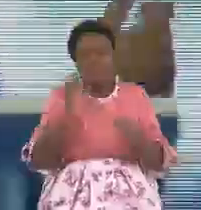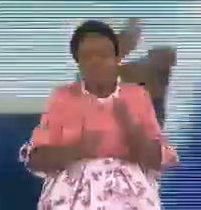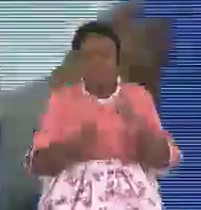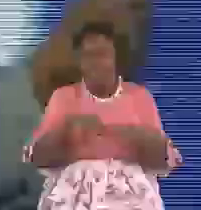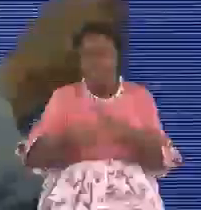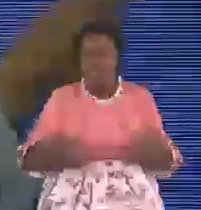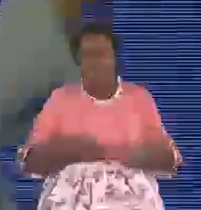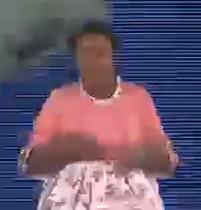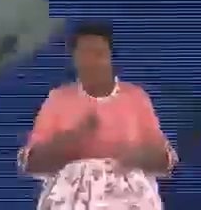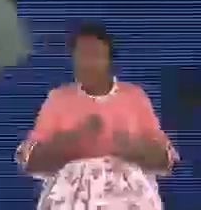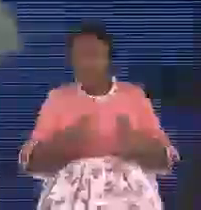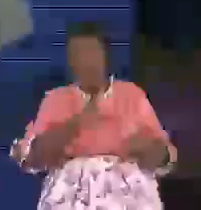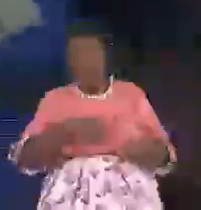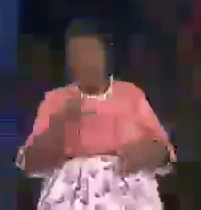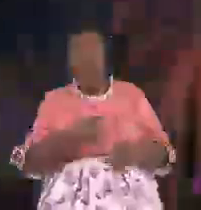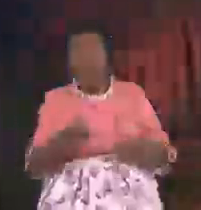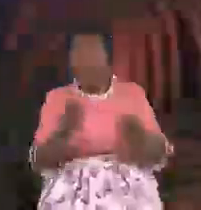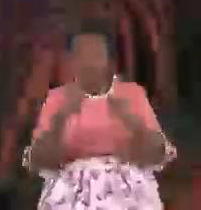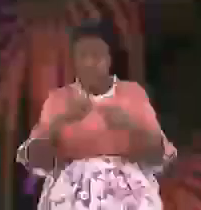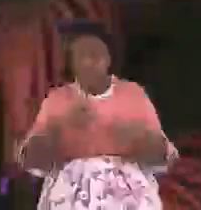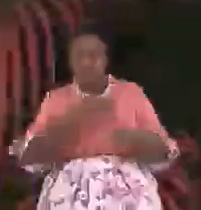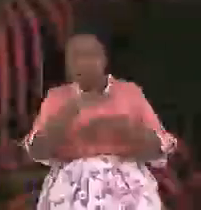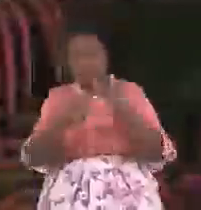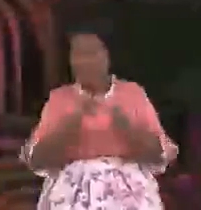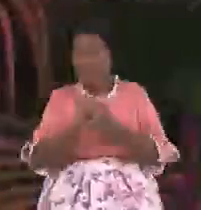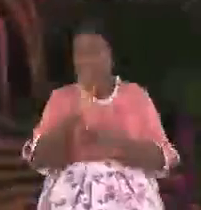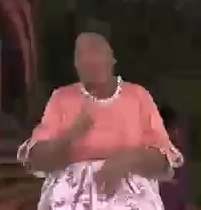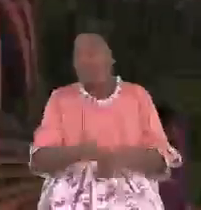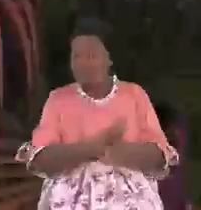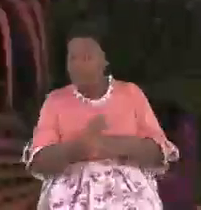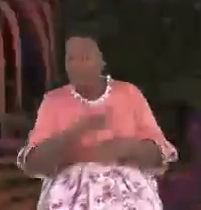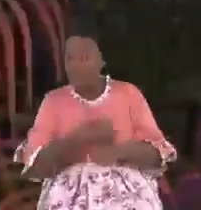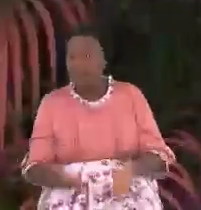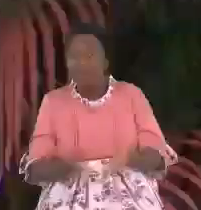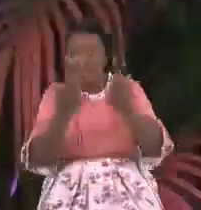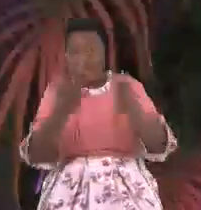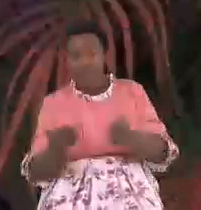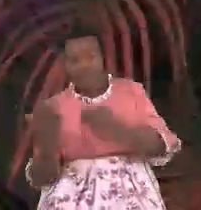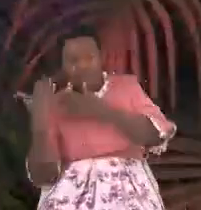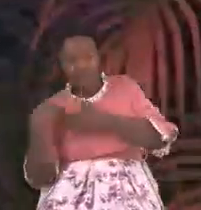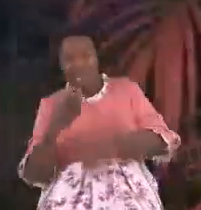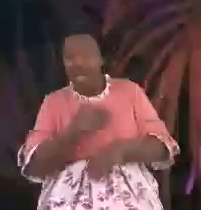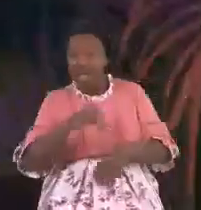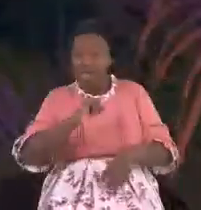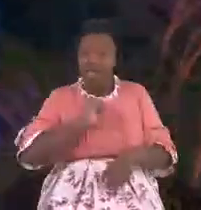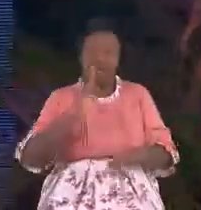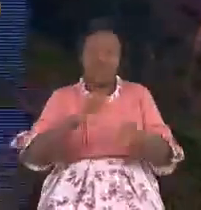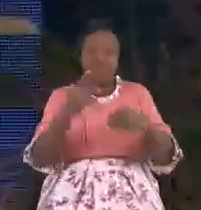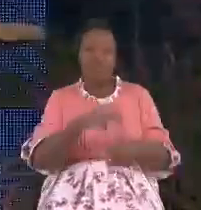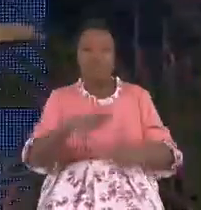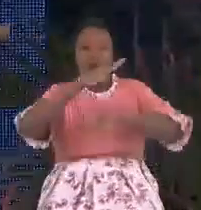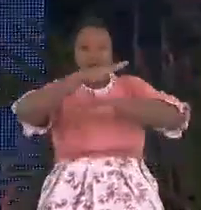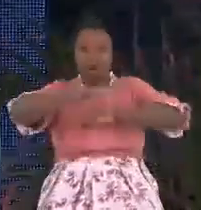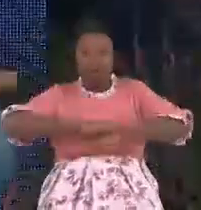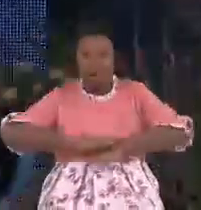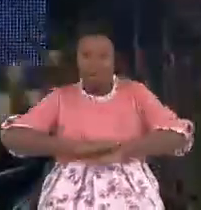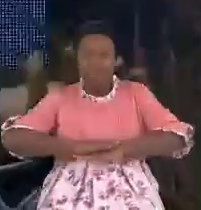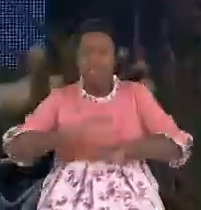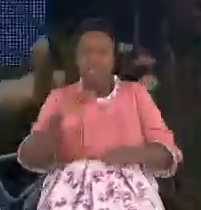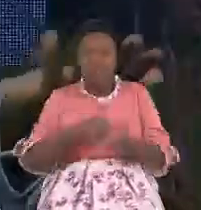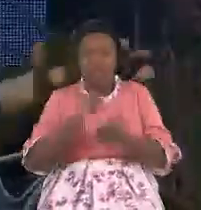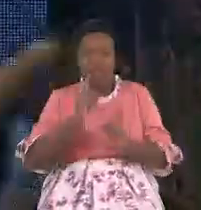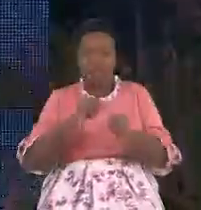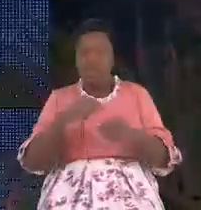come unto me oh ye that label and are heavy leading and i will give you rest and talking about